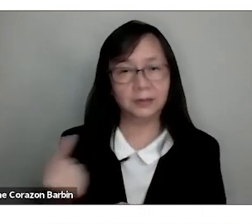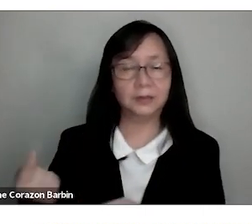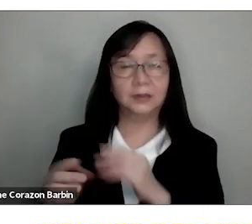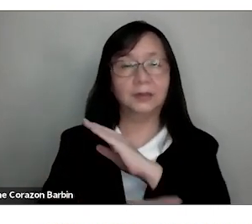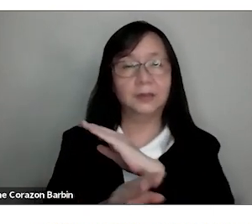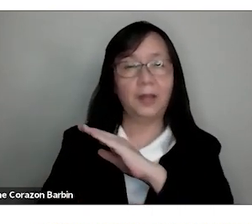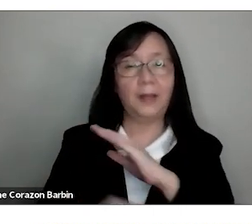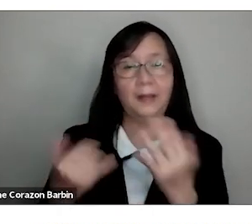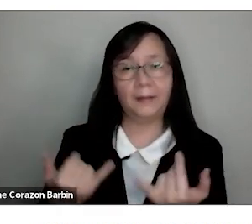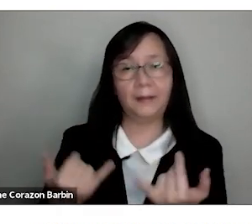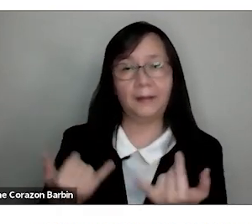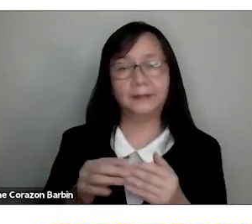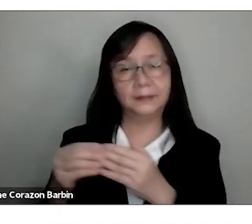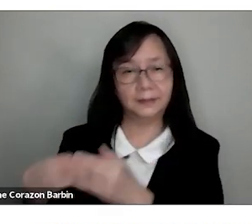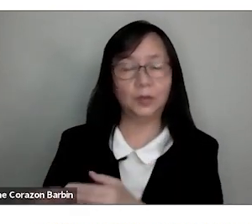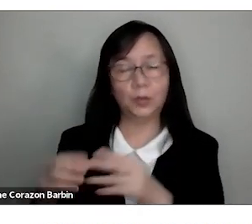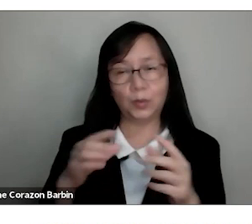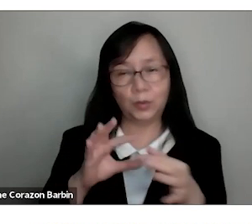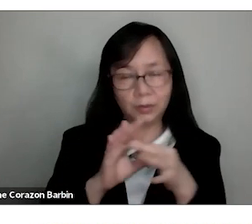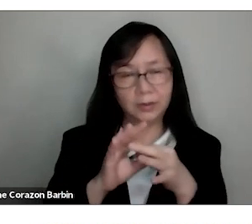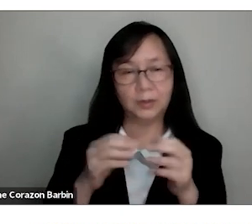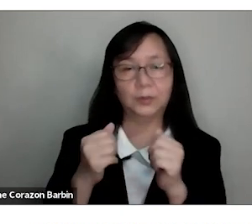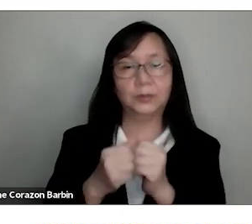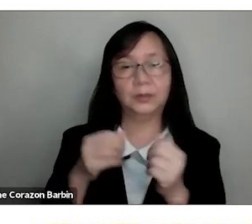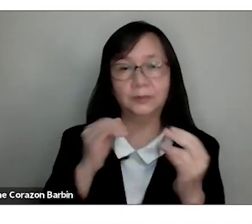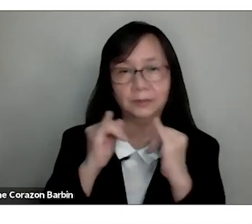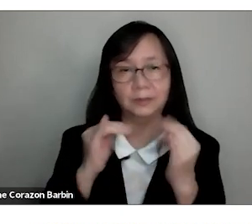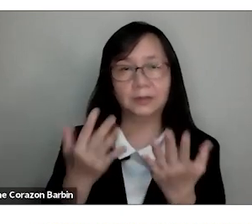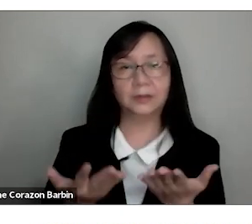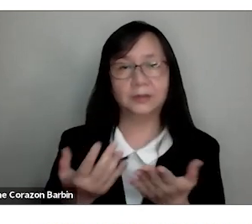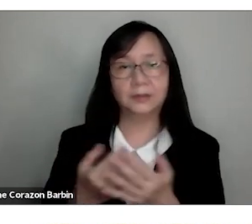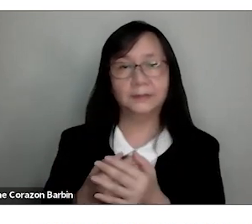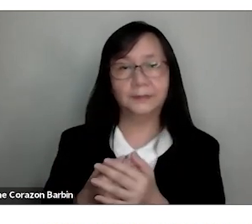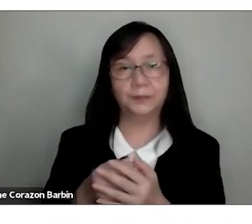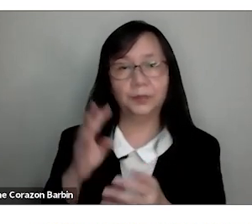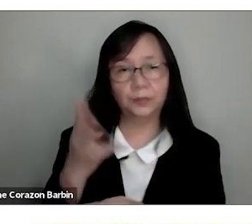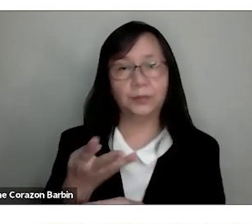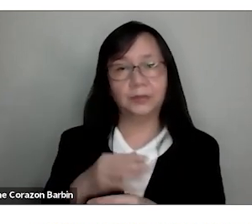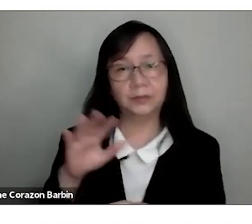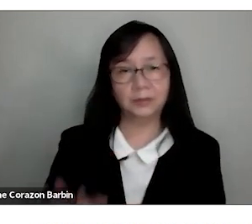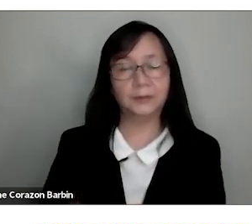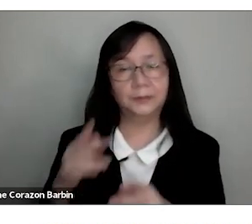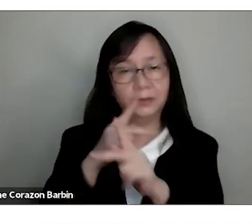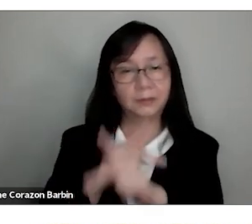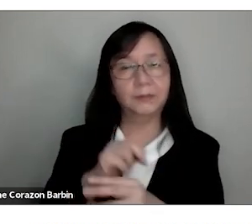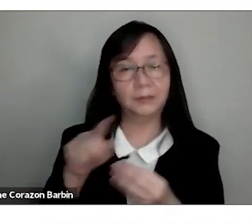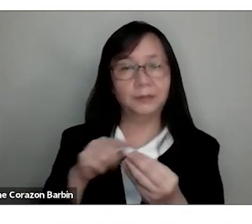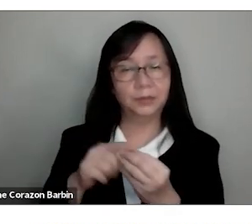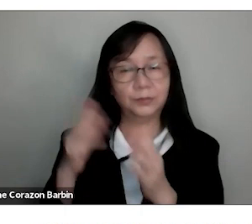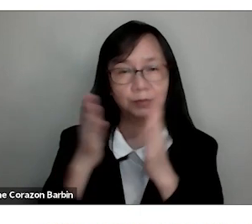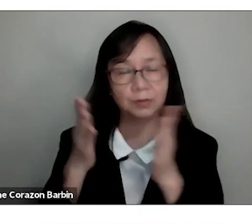and supporting and coordinating investigations. Number 4 is about child protection support services and